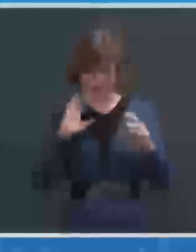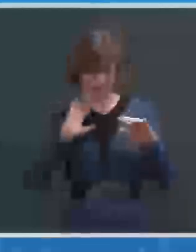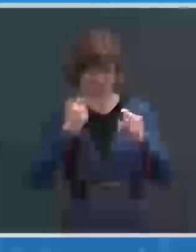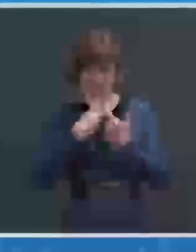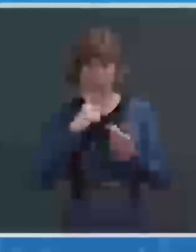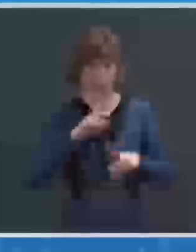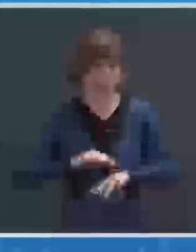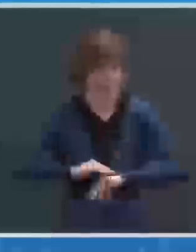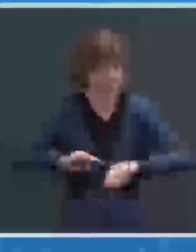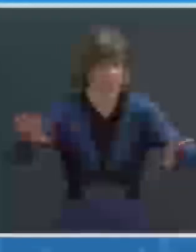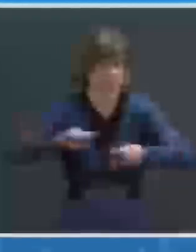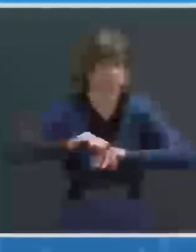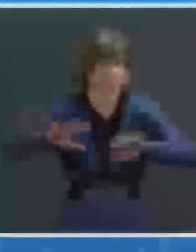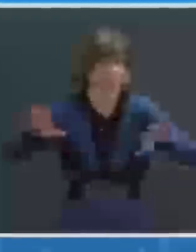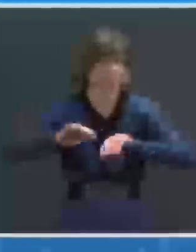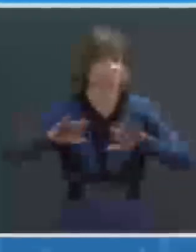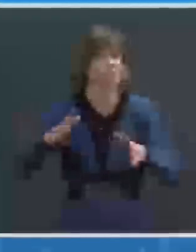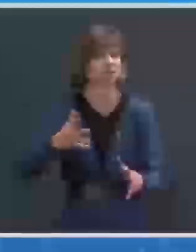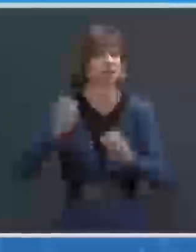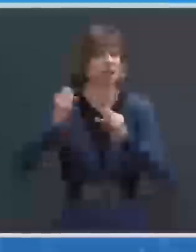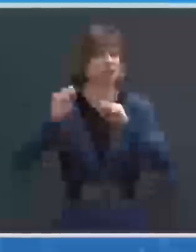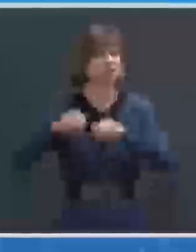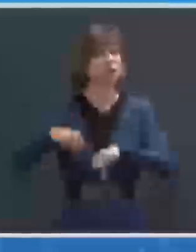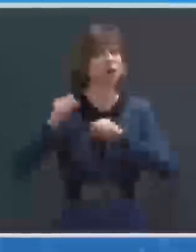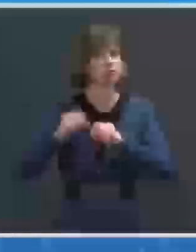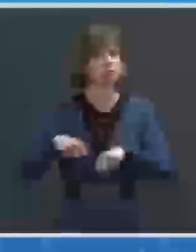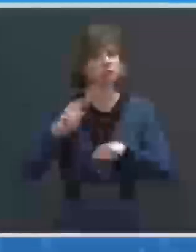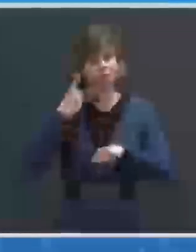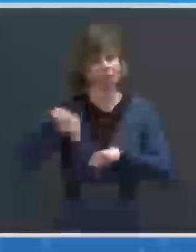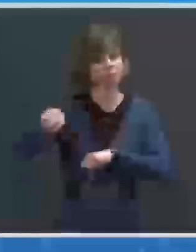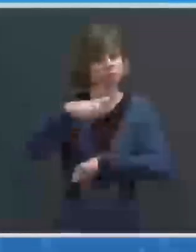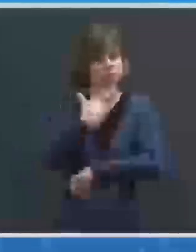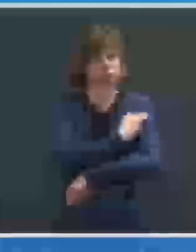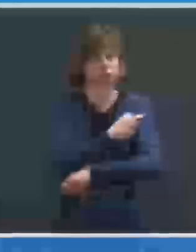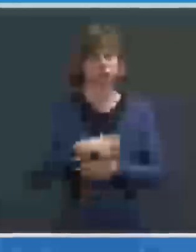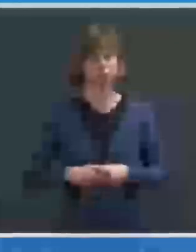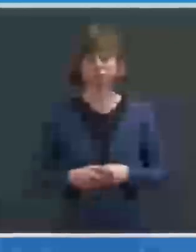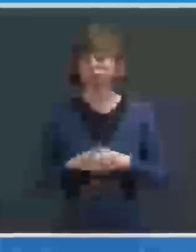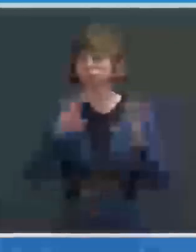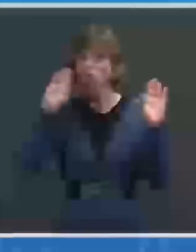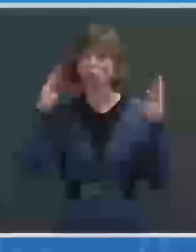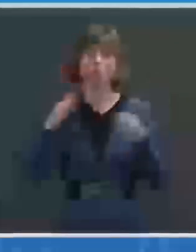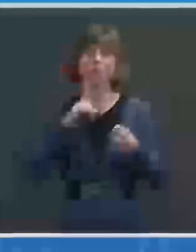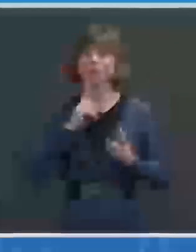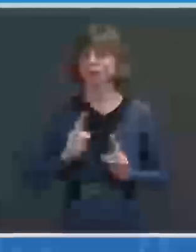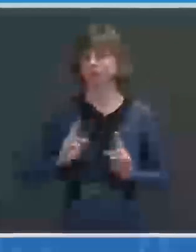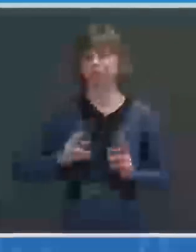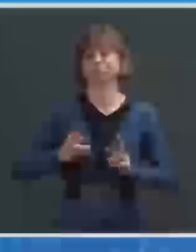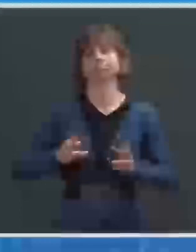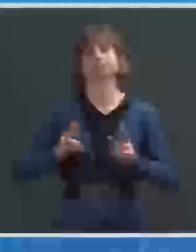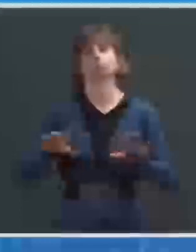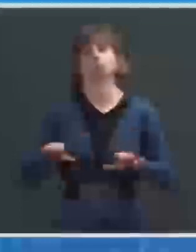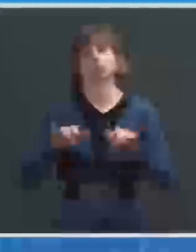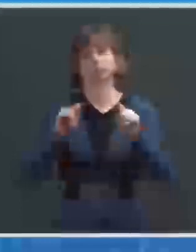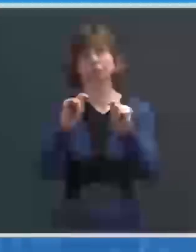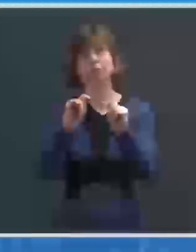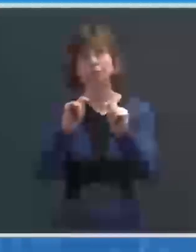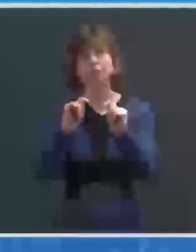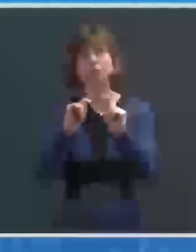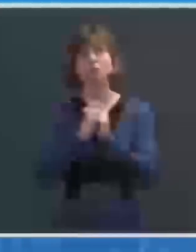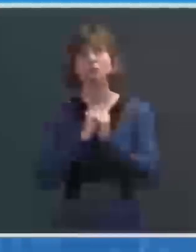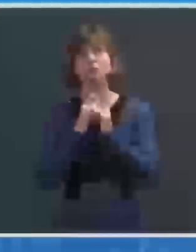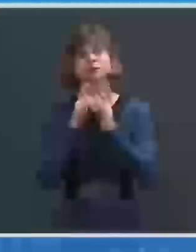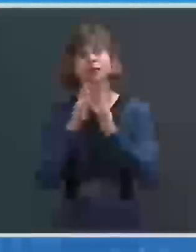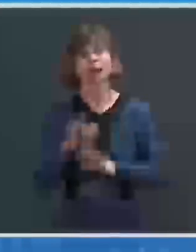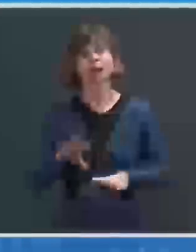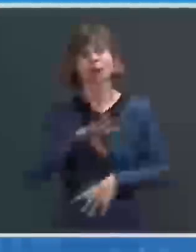as quickly as possible to get shots in arms. So we're focused on execution, and that includes the important work of